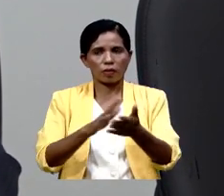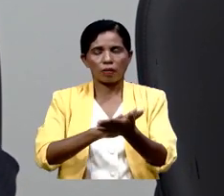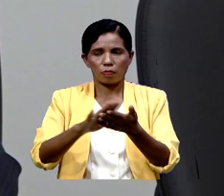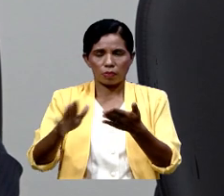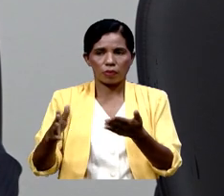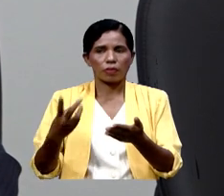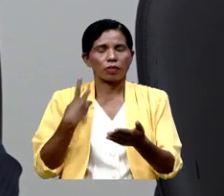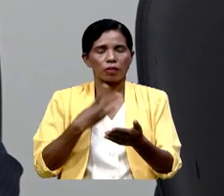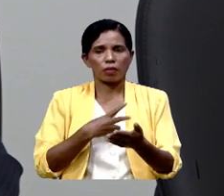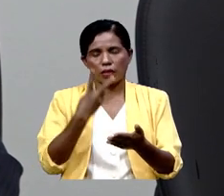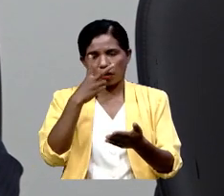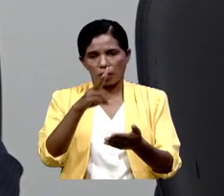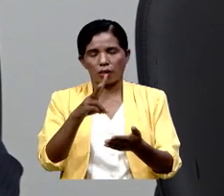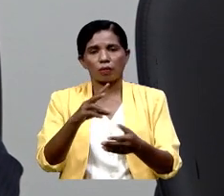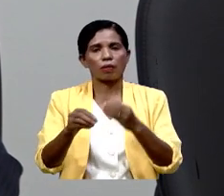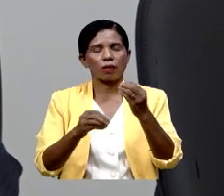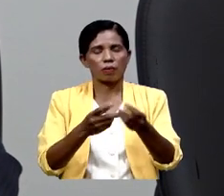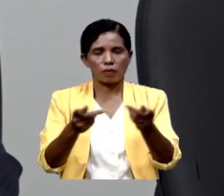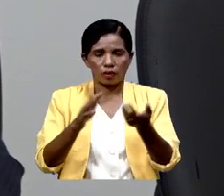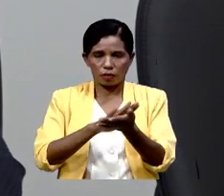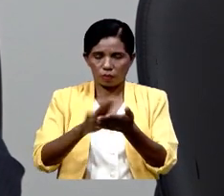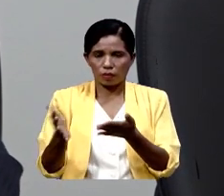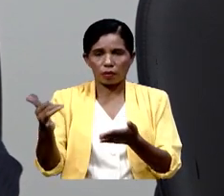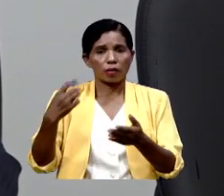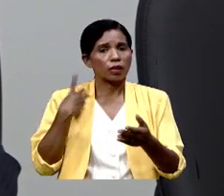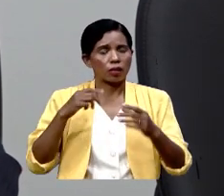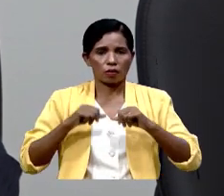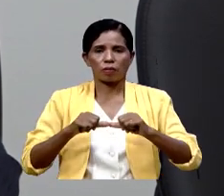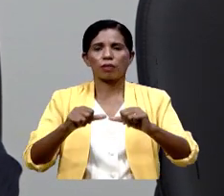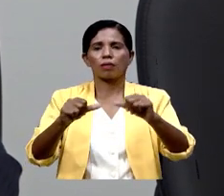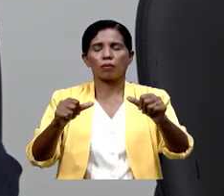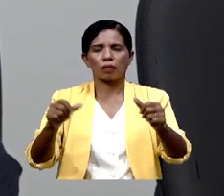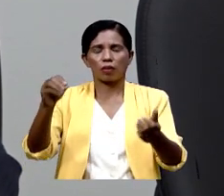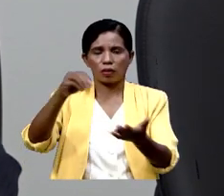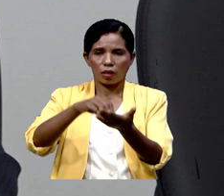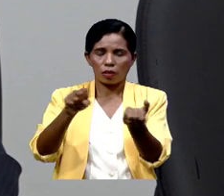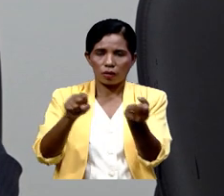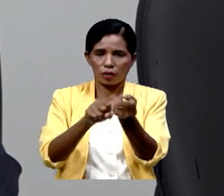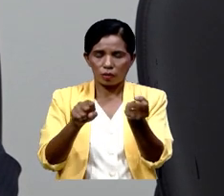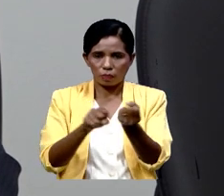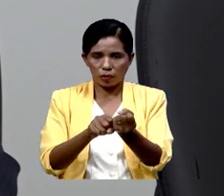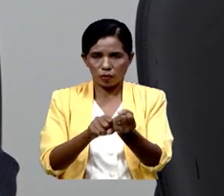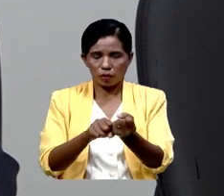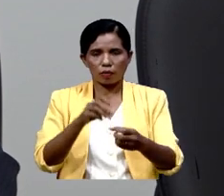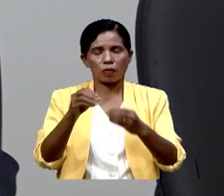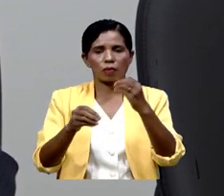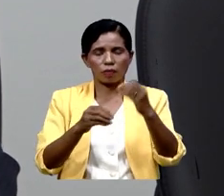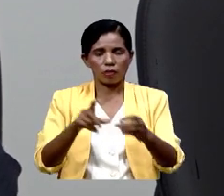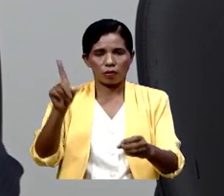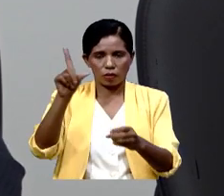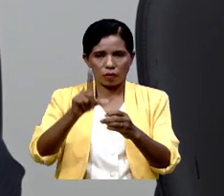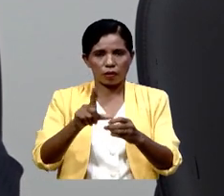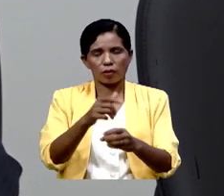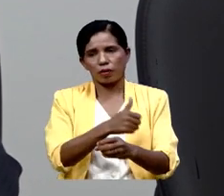laboratory diagnosis. We continue to provide the support to the laboratory along with